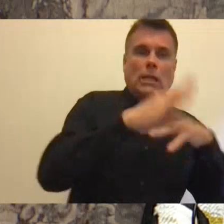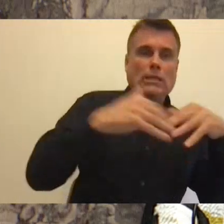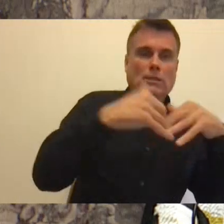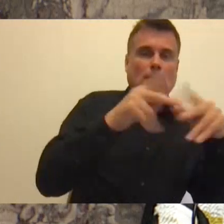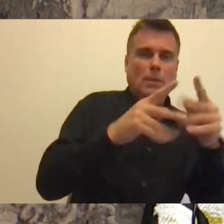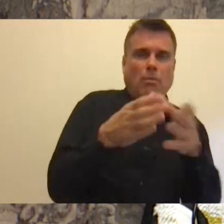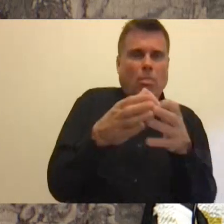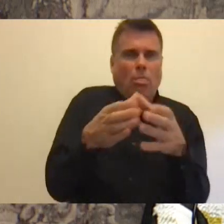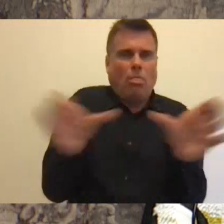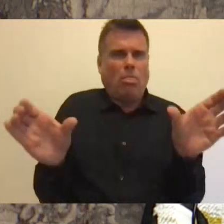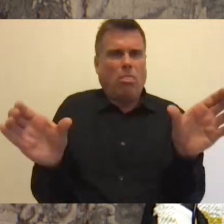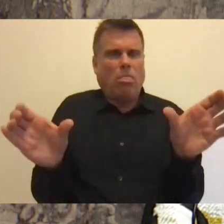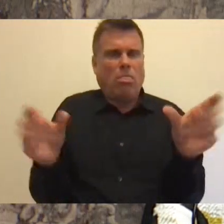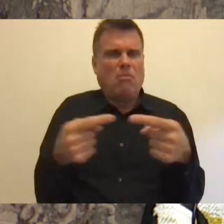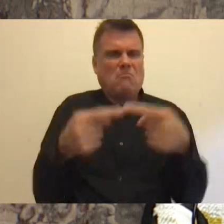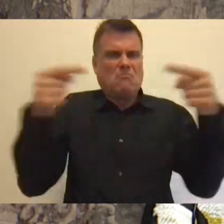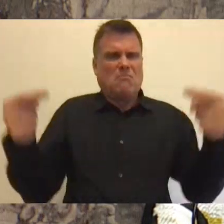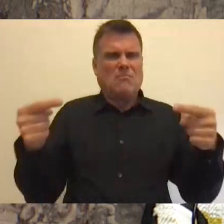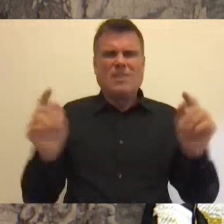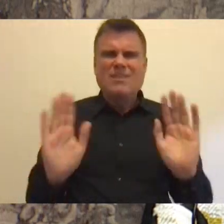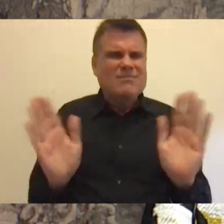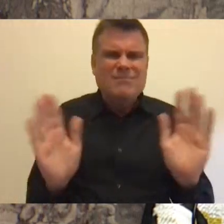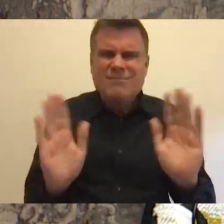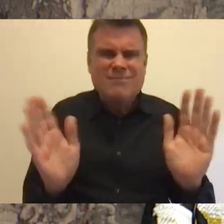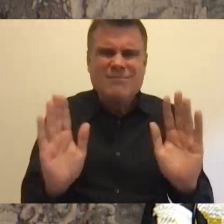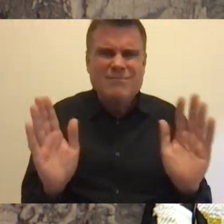controlling what we say in terms of who we are and where we come from,